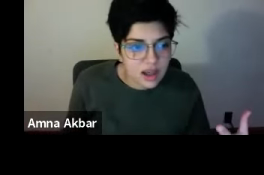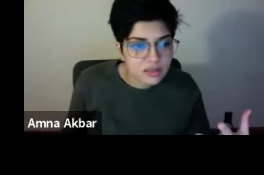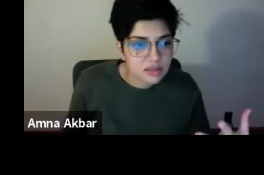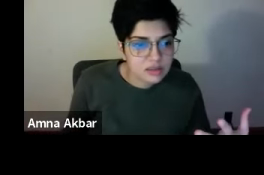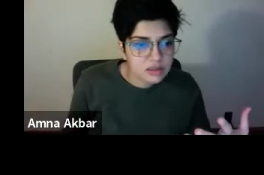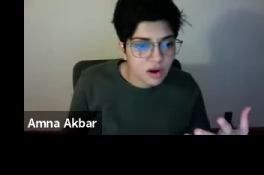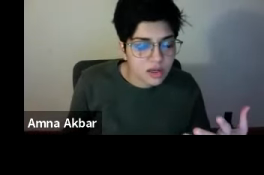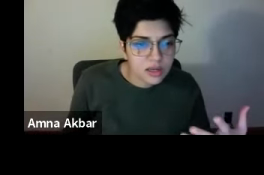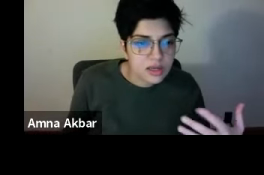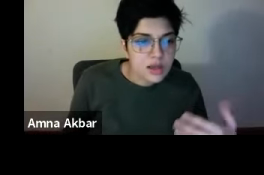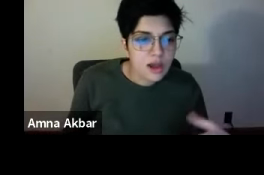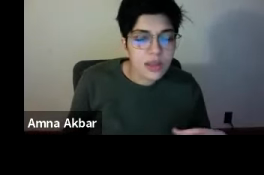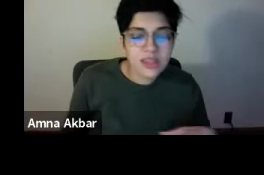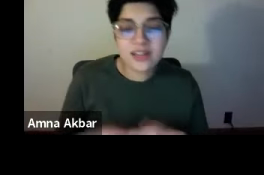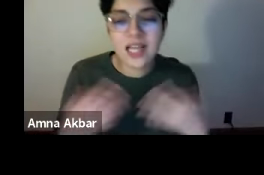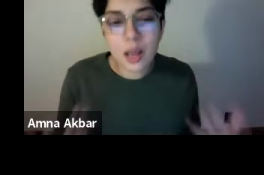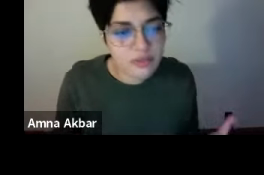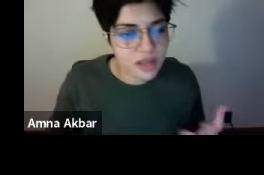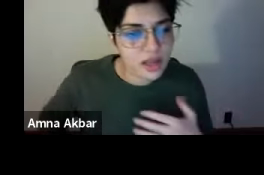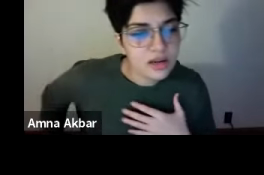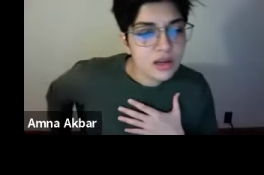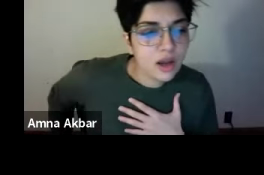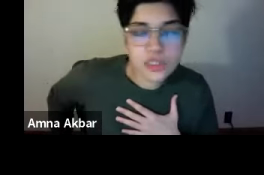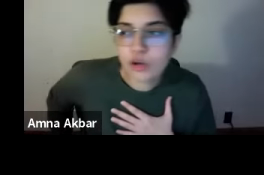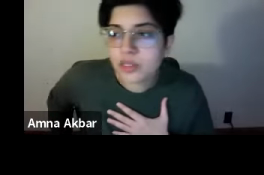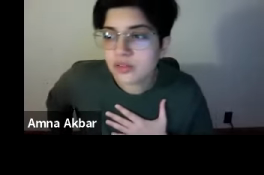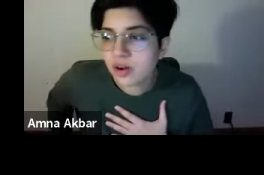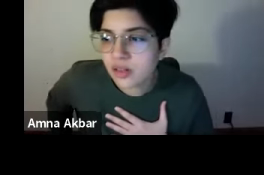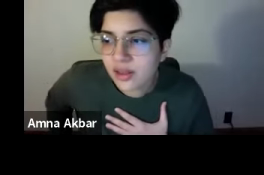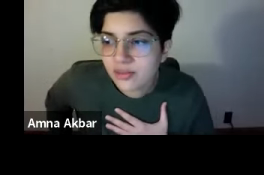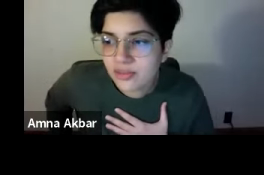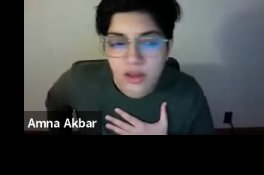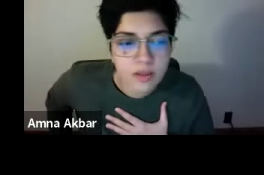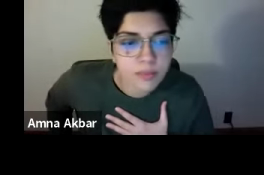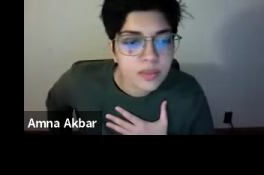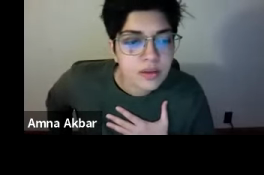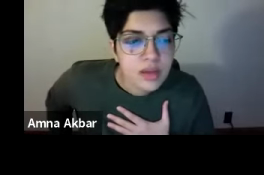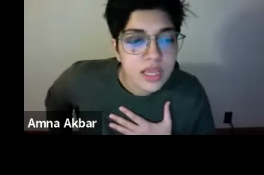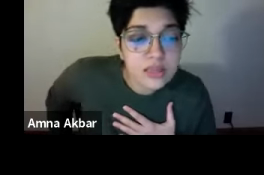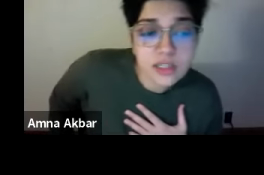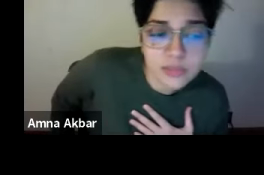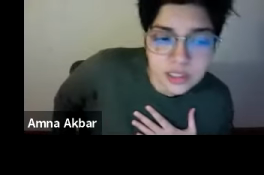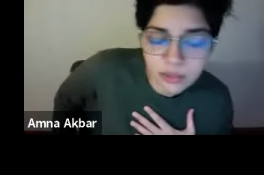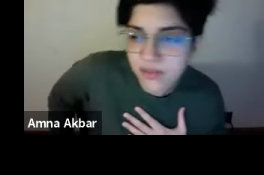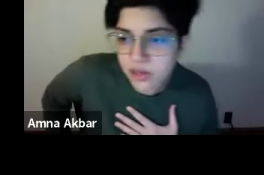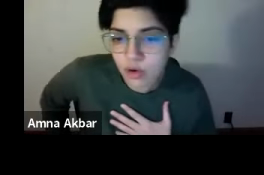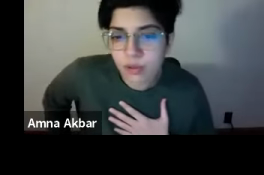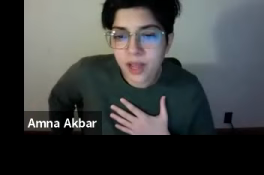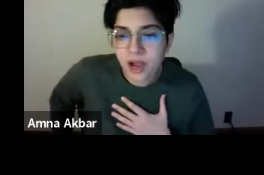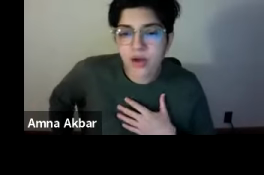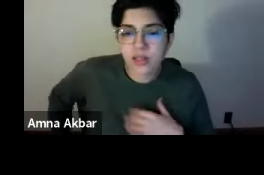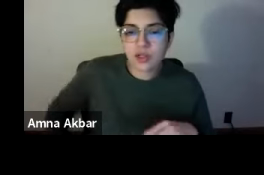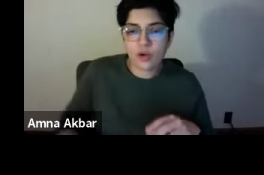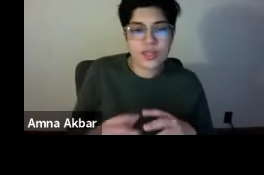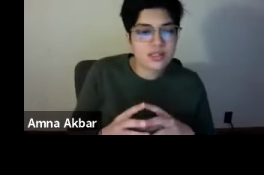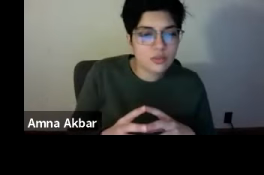less hostile target. And then on top of that, so much of our life is subject to private and corporate